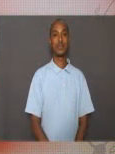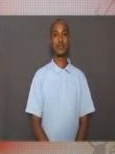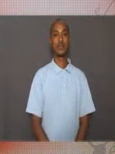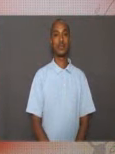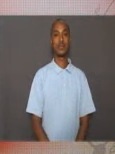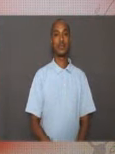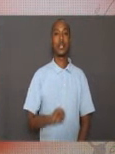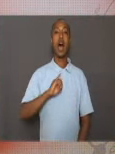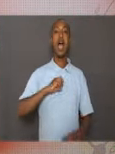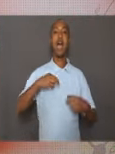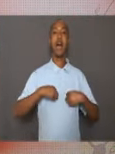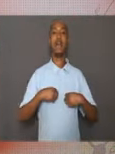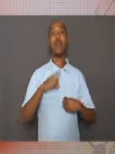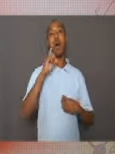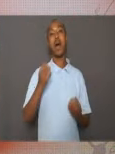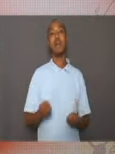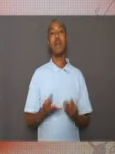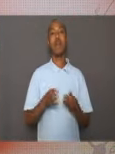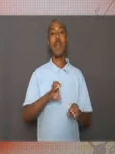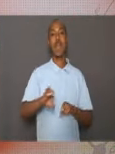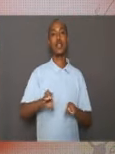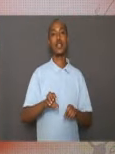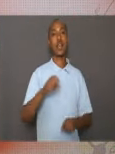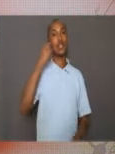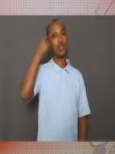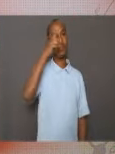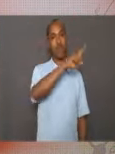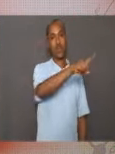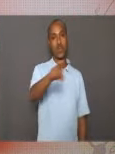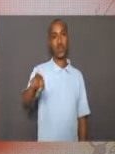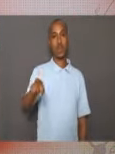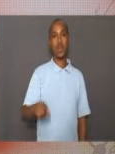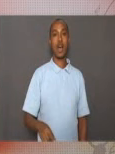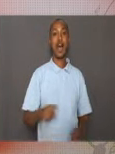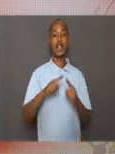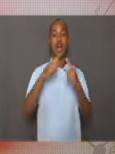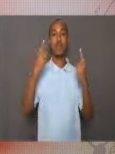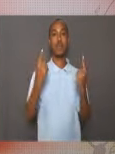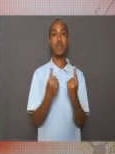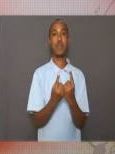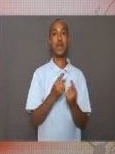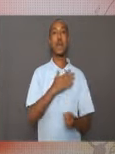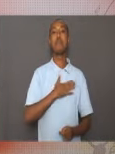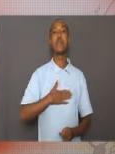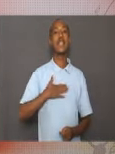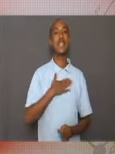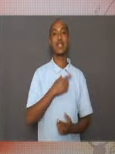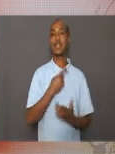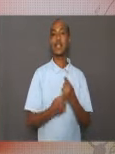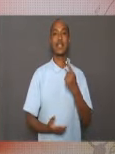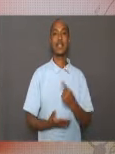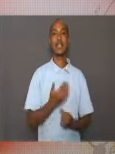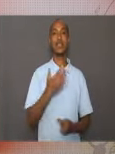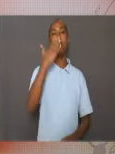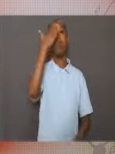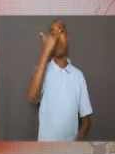I have one more exercise for you. As a group, please discuss